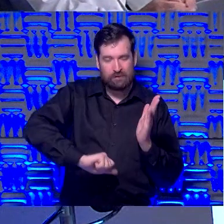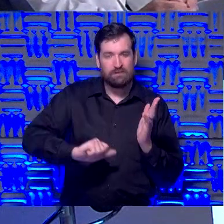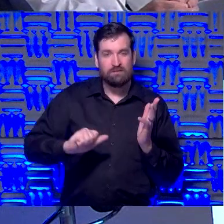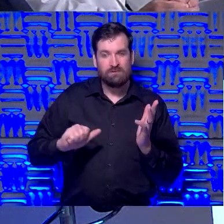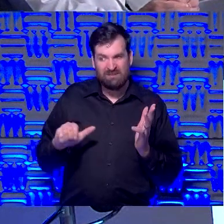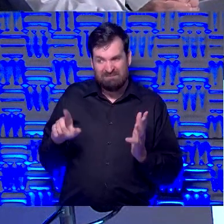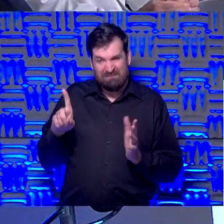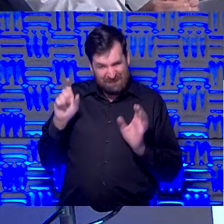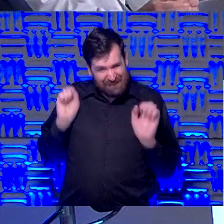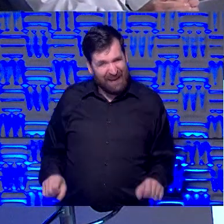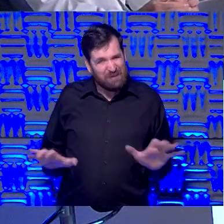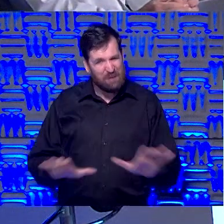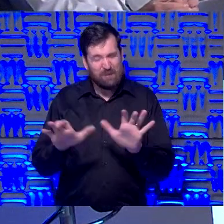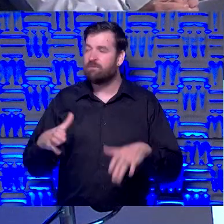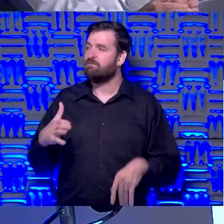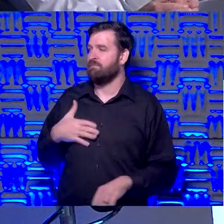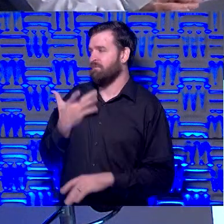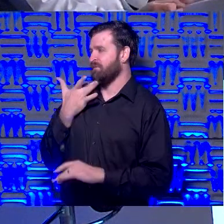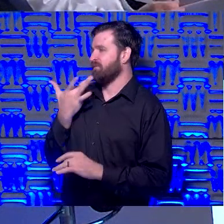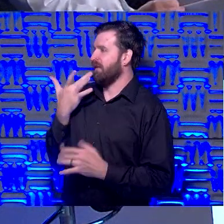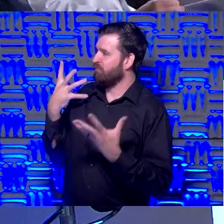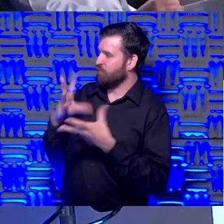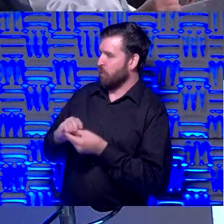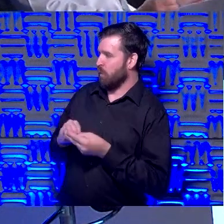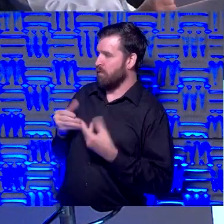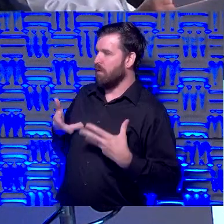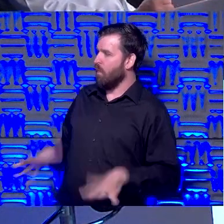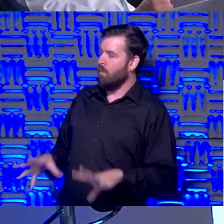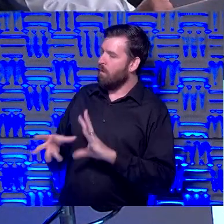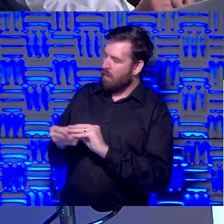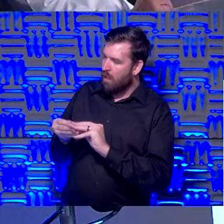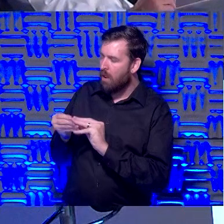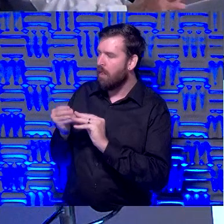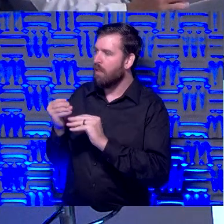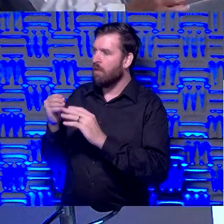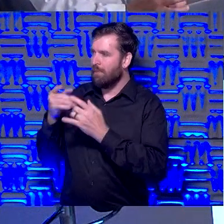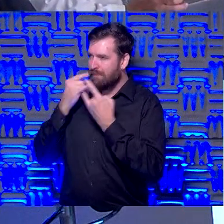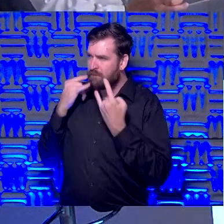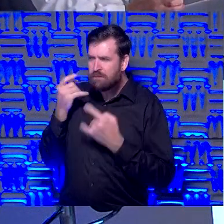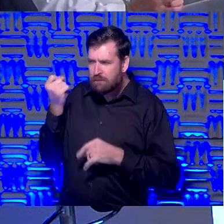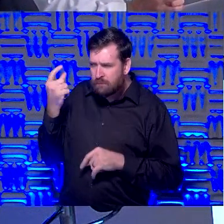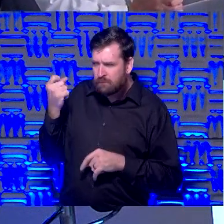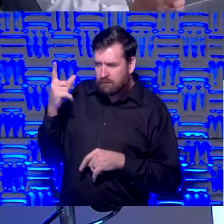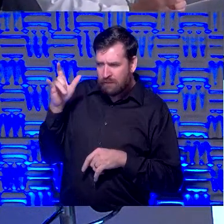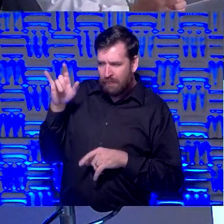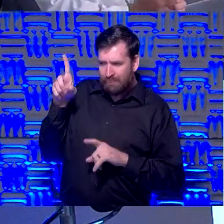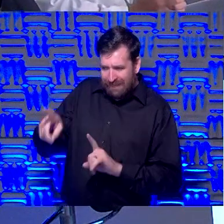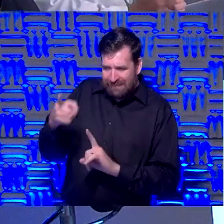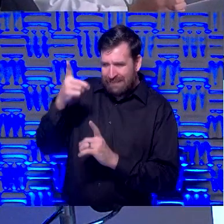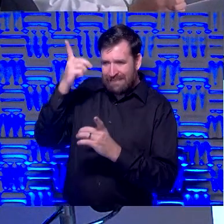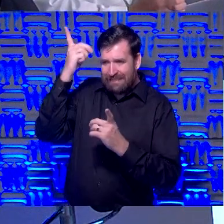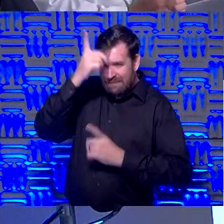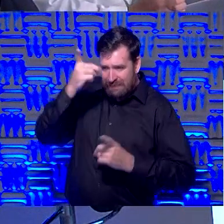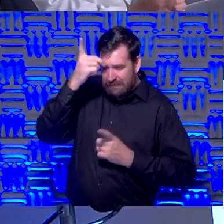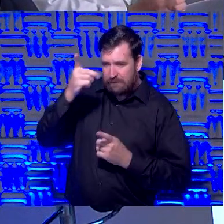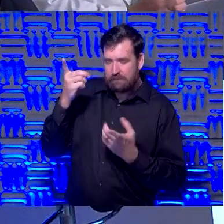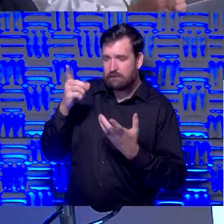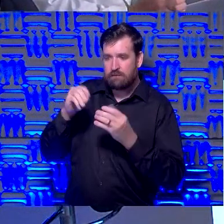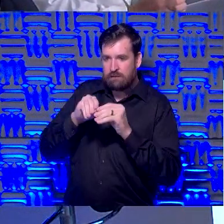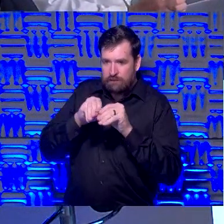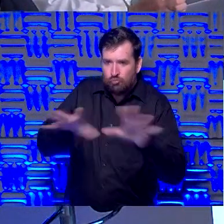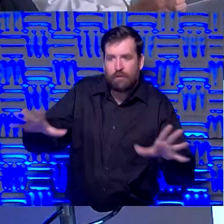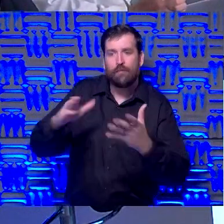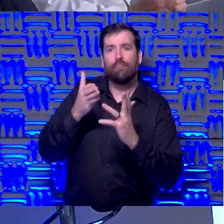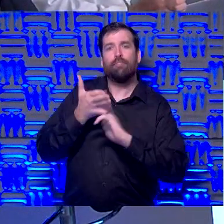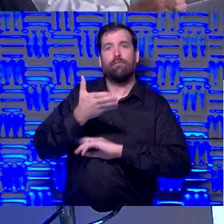this is doable. This is my favorite story. That people say they don't want to wear masks. I'm like, well, wait a minute. You do understand this is a disease that spreads by how you